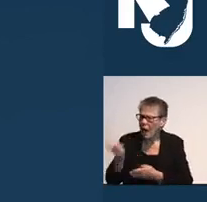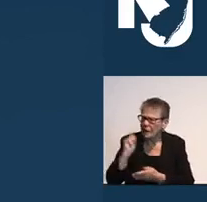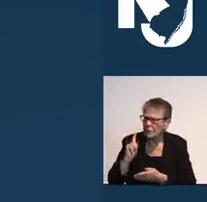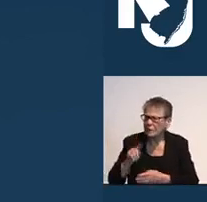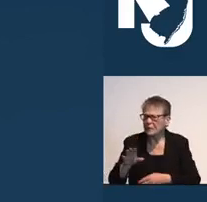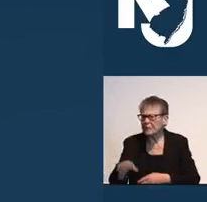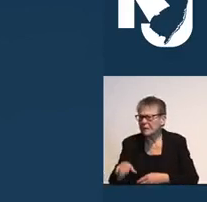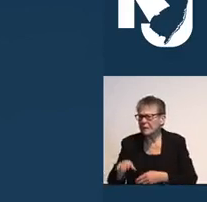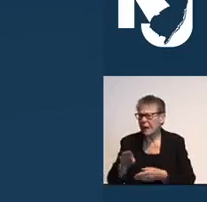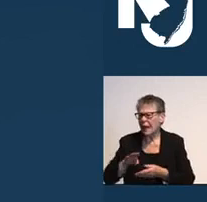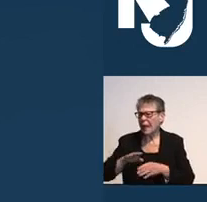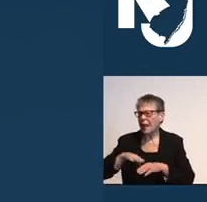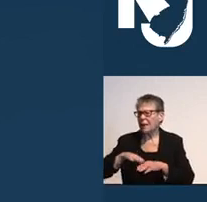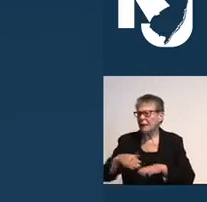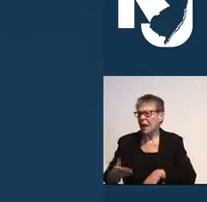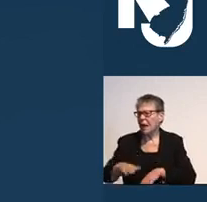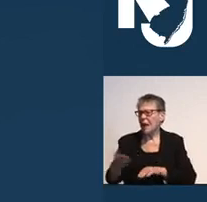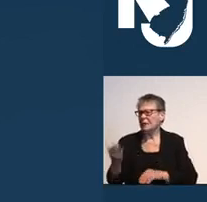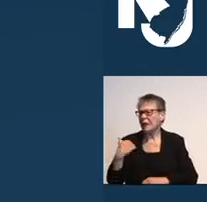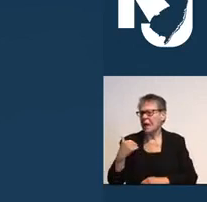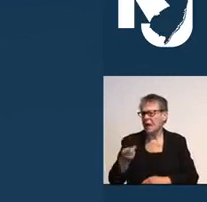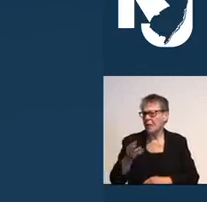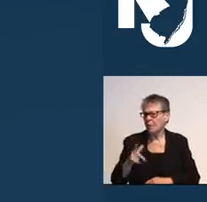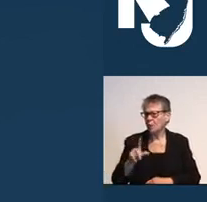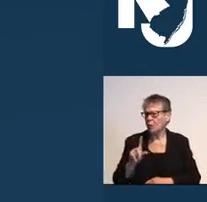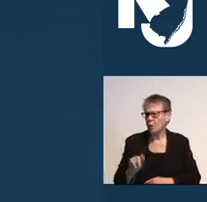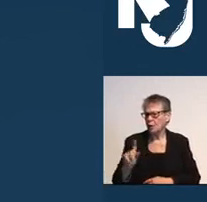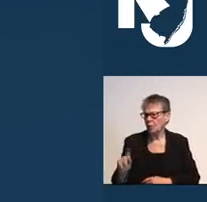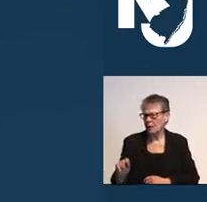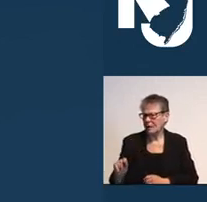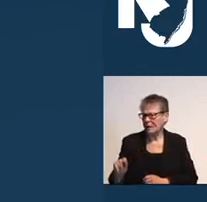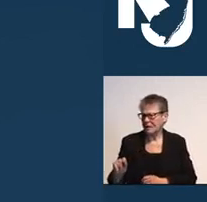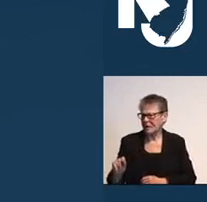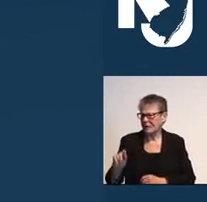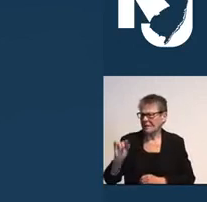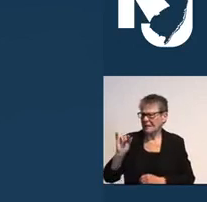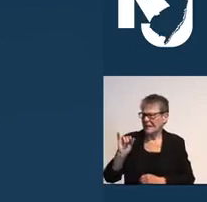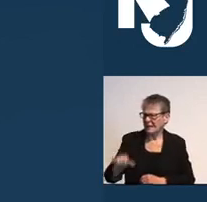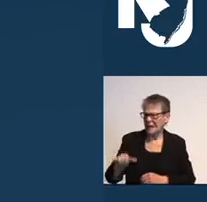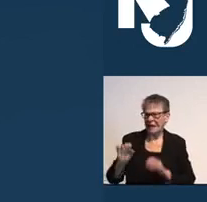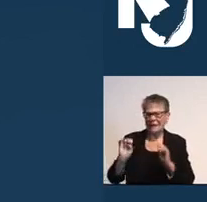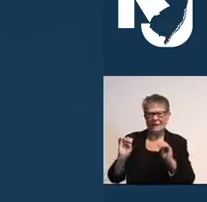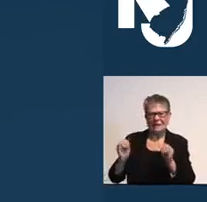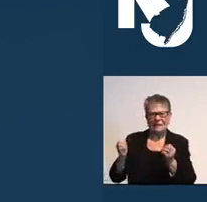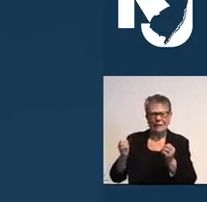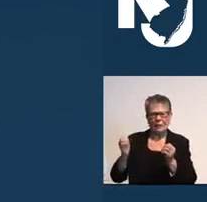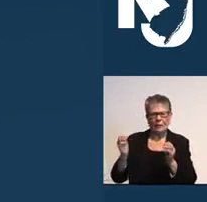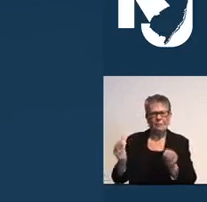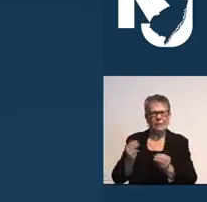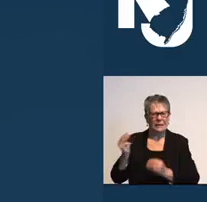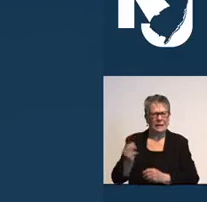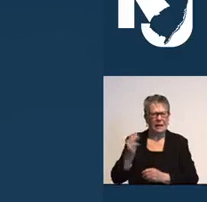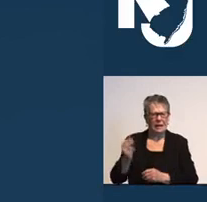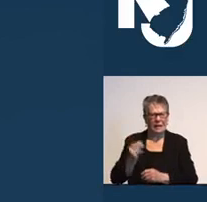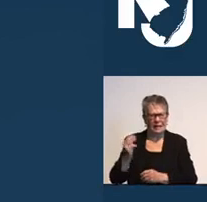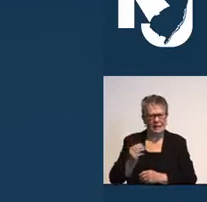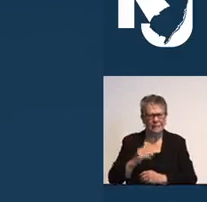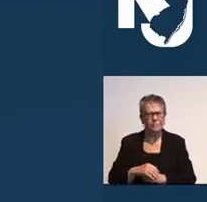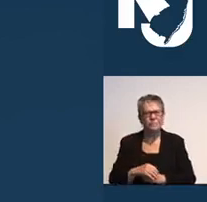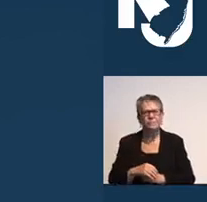6th of 2020, which by my math I think was Easter Monday, probably in the 1 or 2